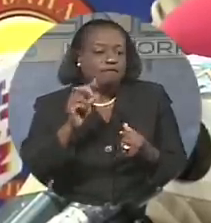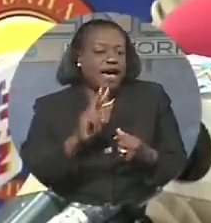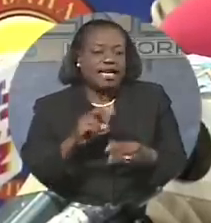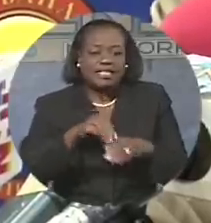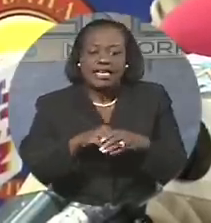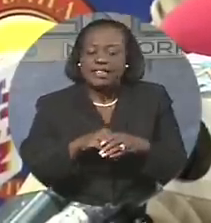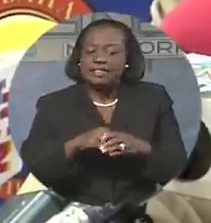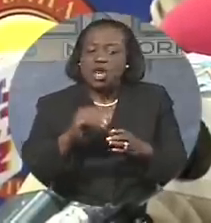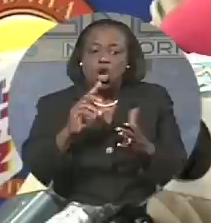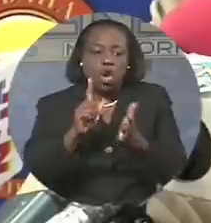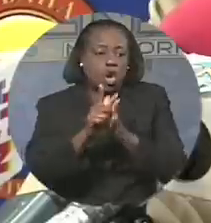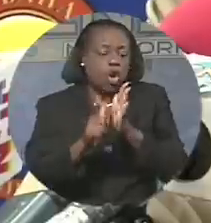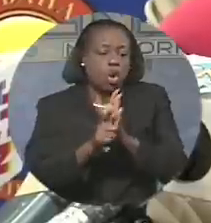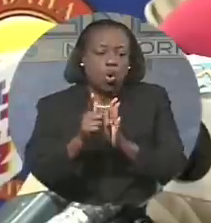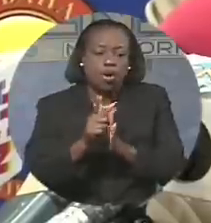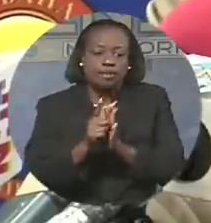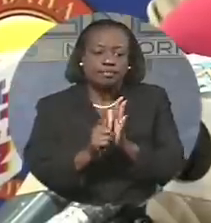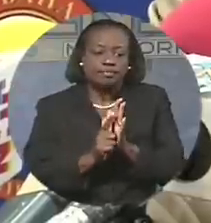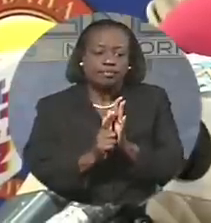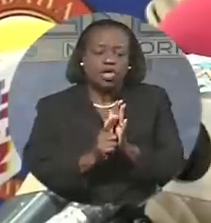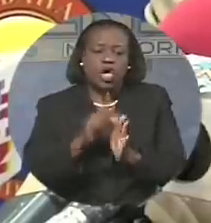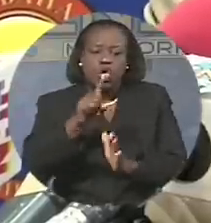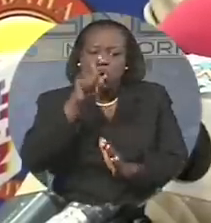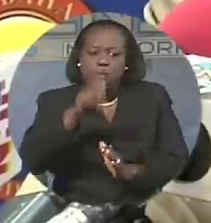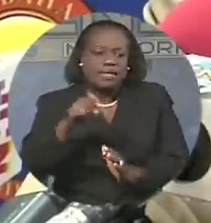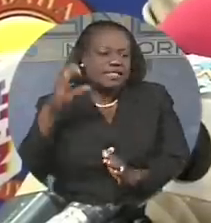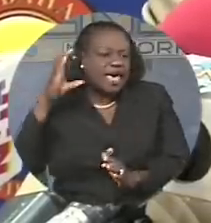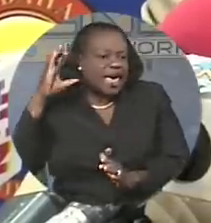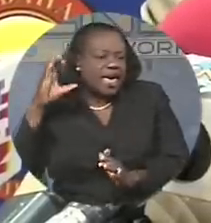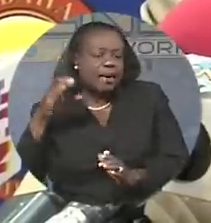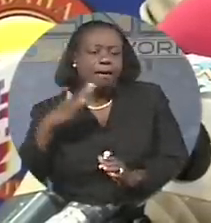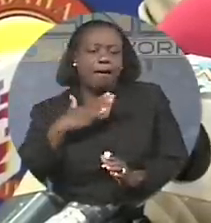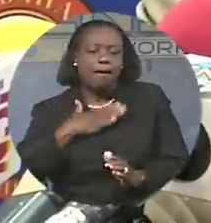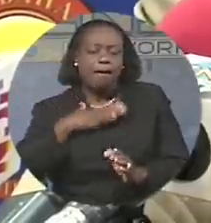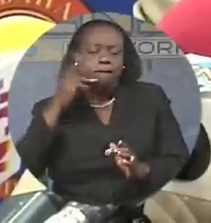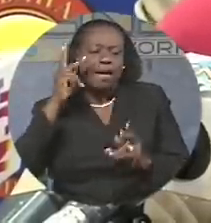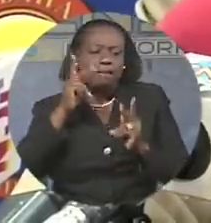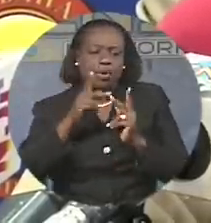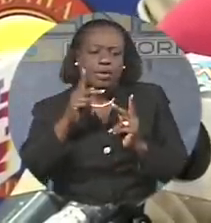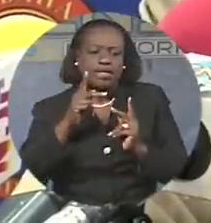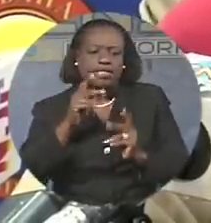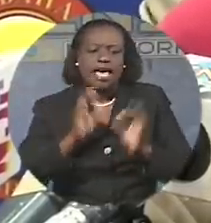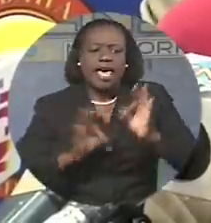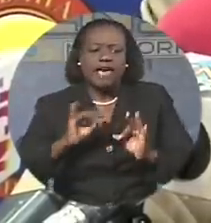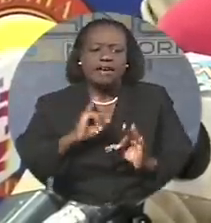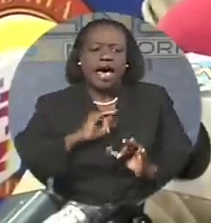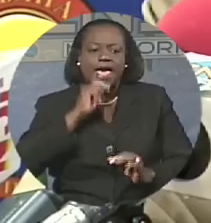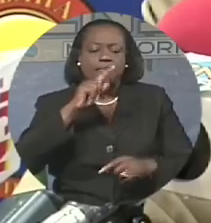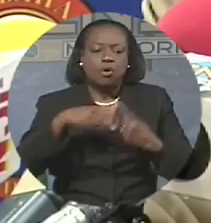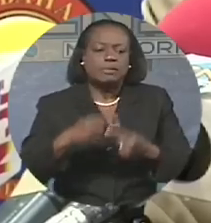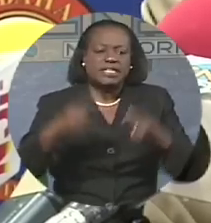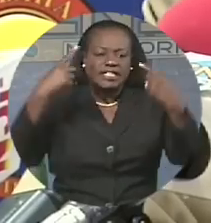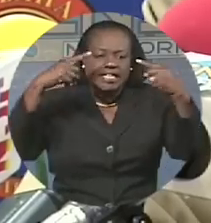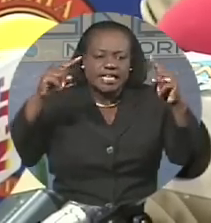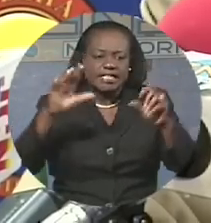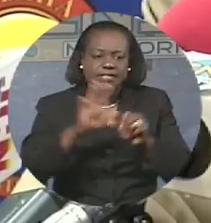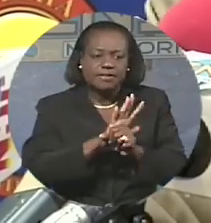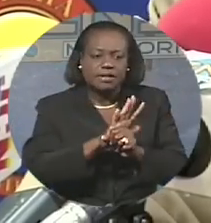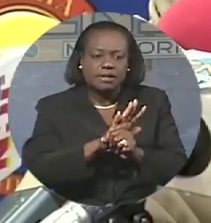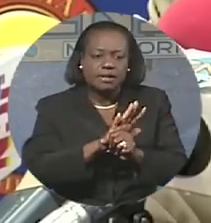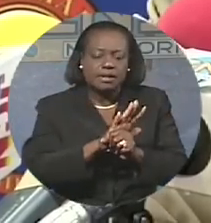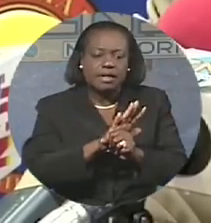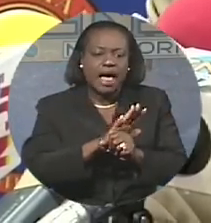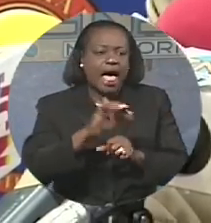law. You just have to hear my point. If I'm going to be successful in mounting an operation, I can't tell people